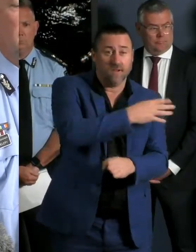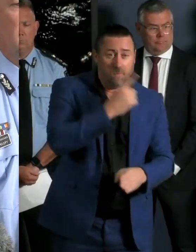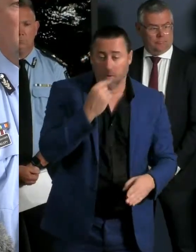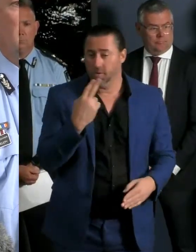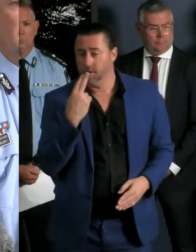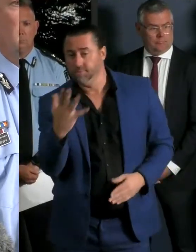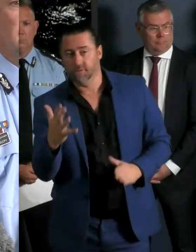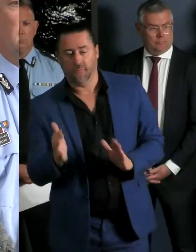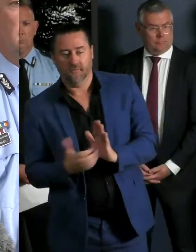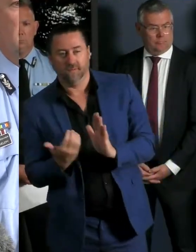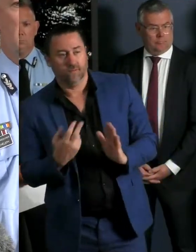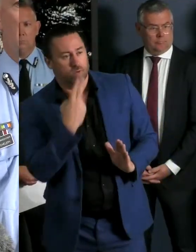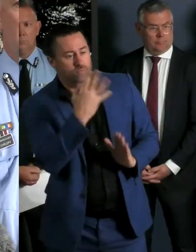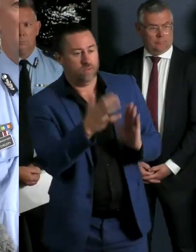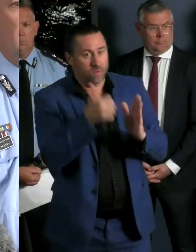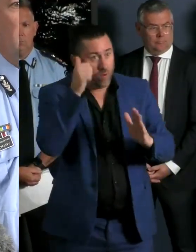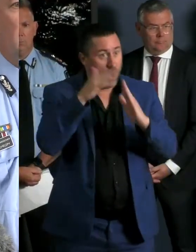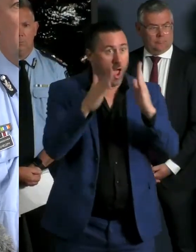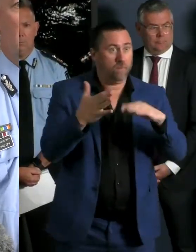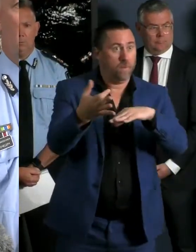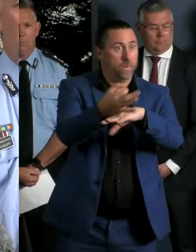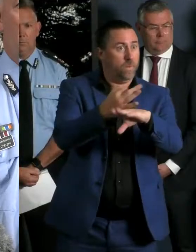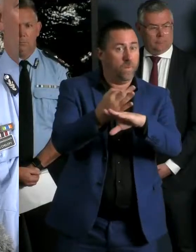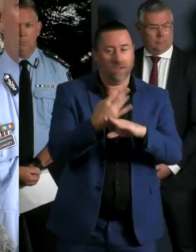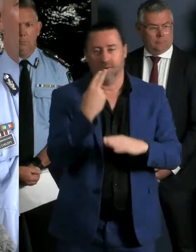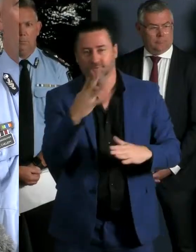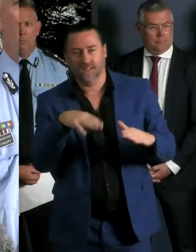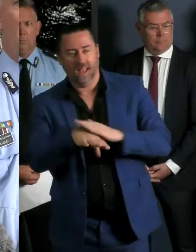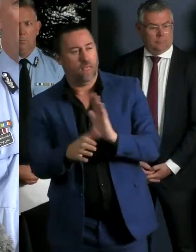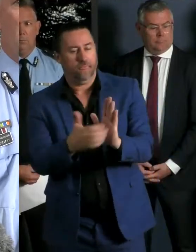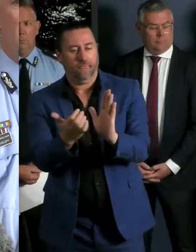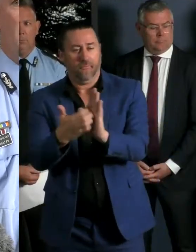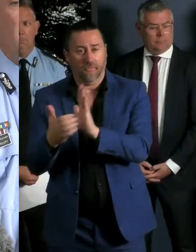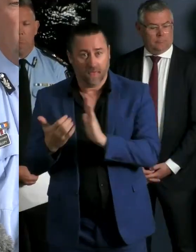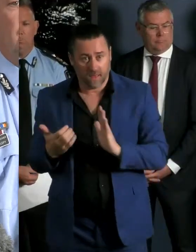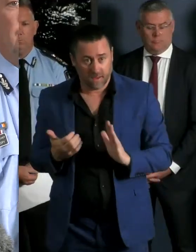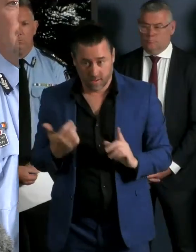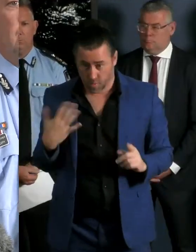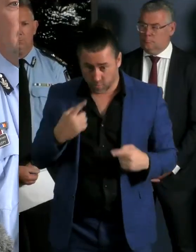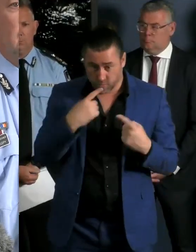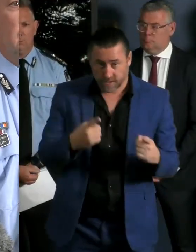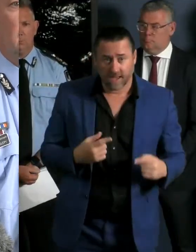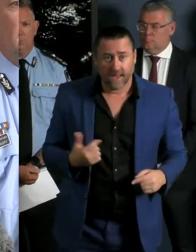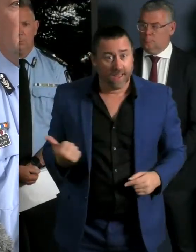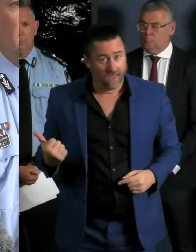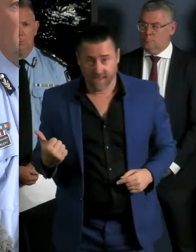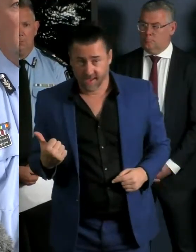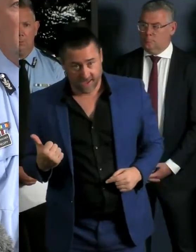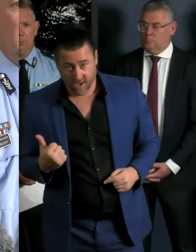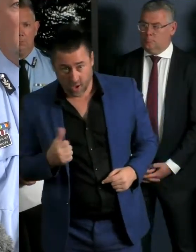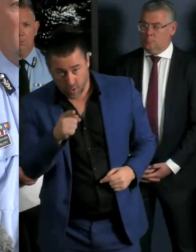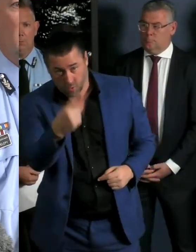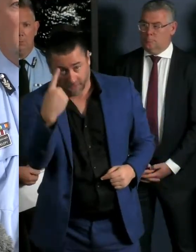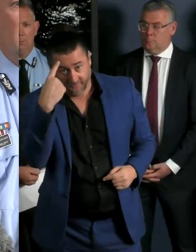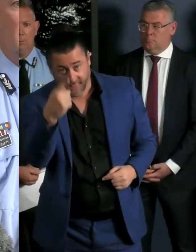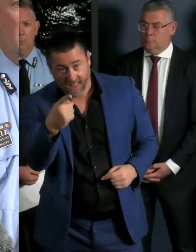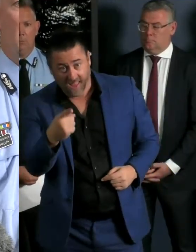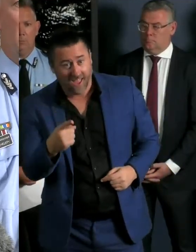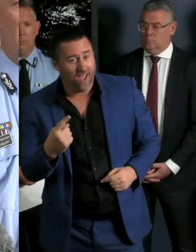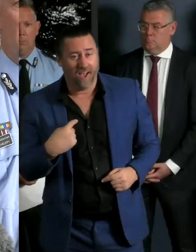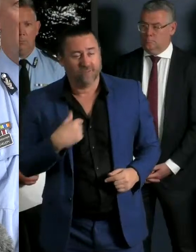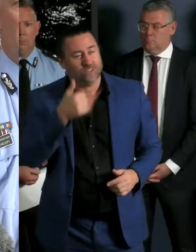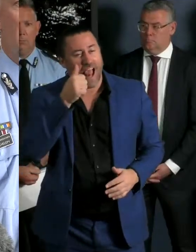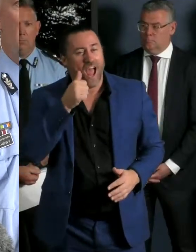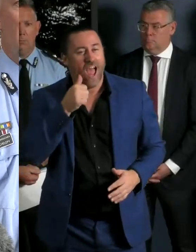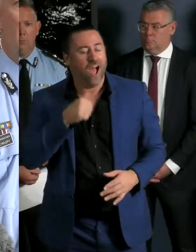to people that think it's appropriate to start looting or to start stealing from other people? There's a strong message here that if you think you're going to get away with